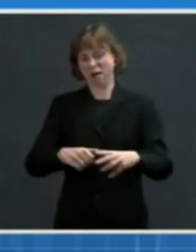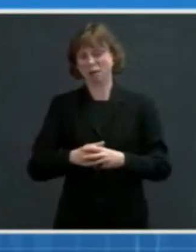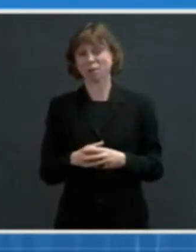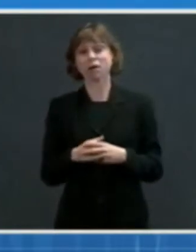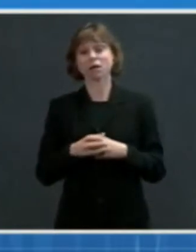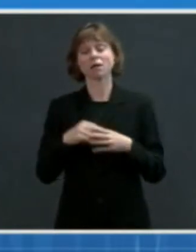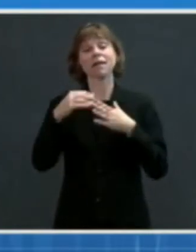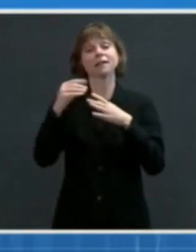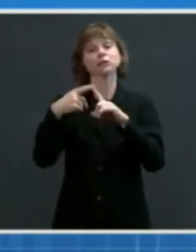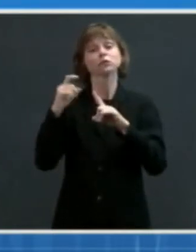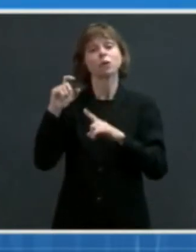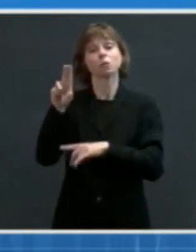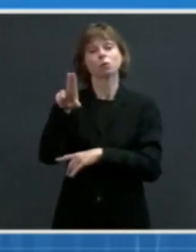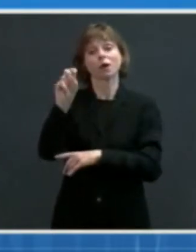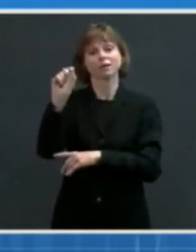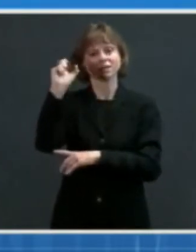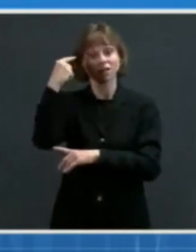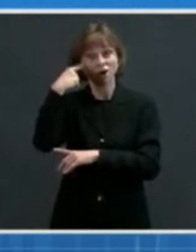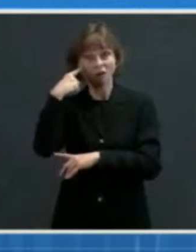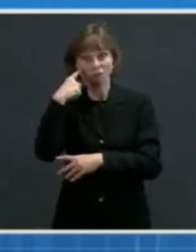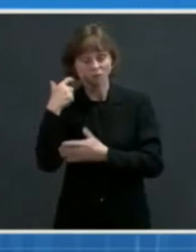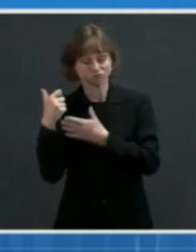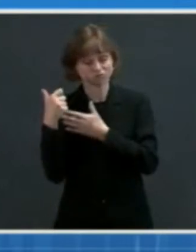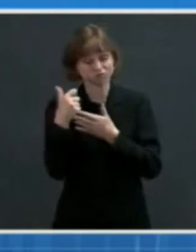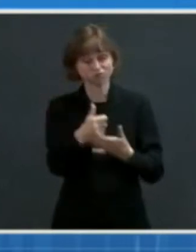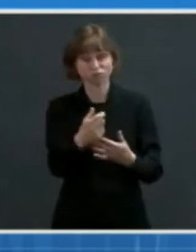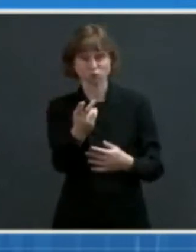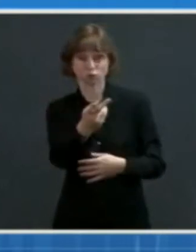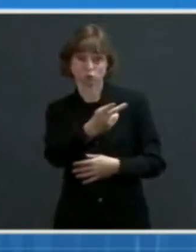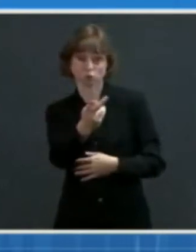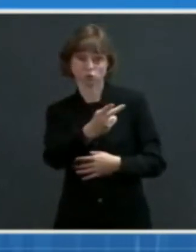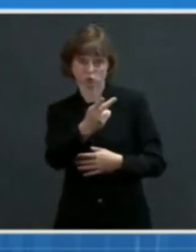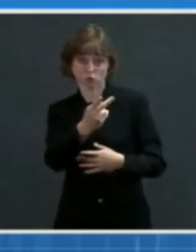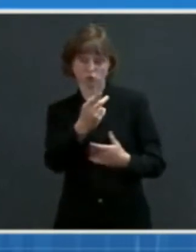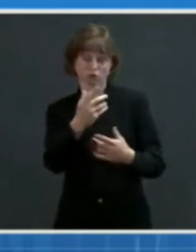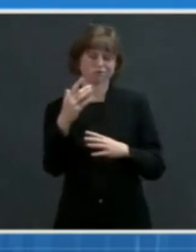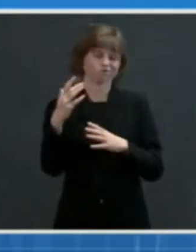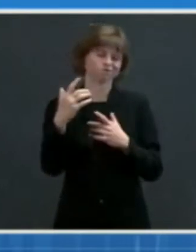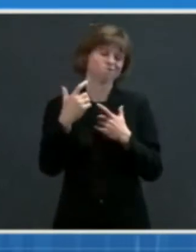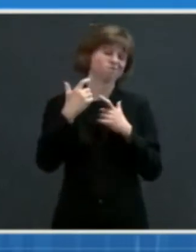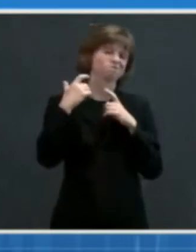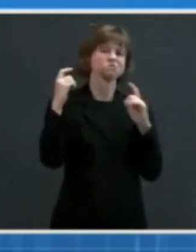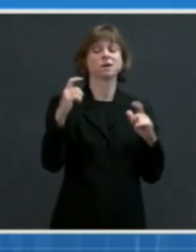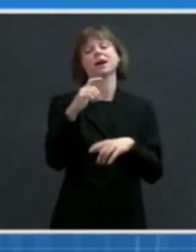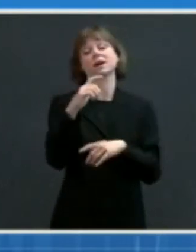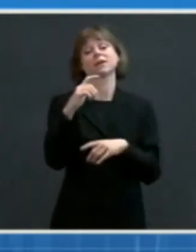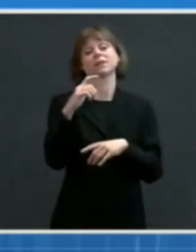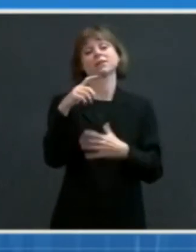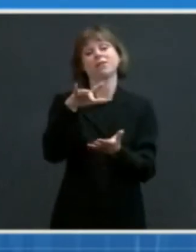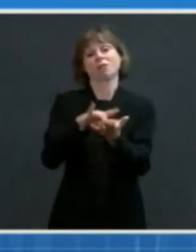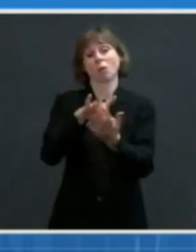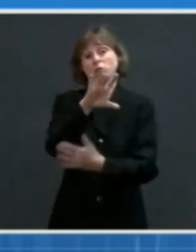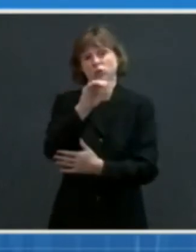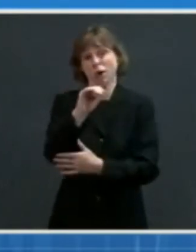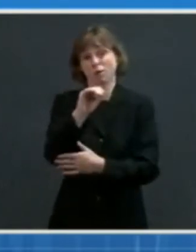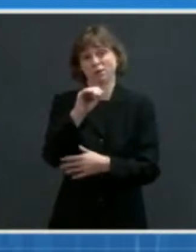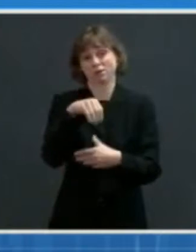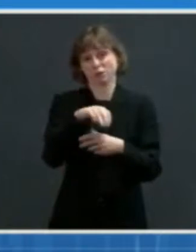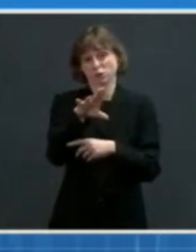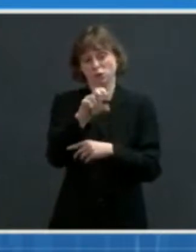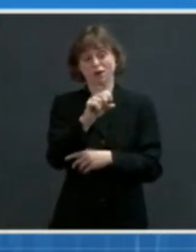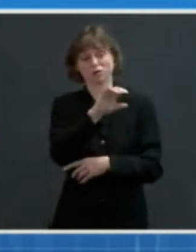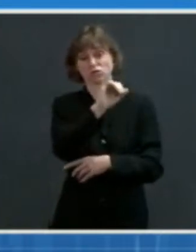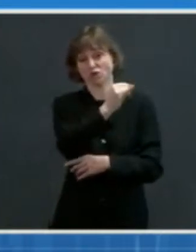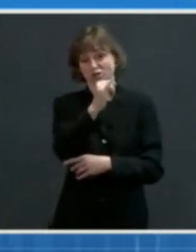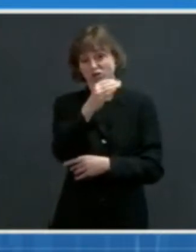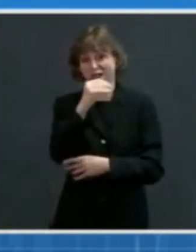U.S. government, two of the largest U.S. healthcare and pharmaceutical companies, Johnson & Johnson and Merck, will enter into